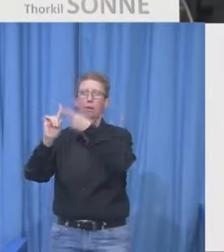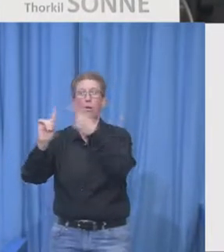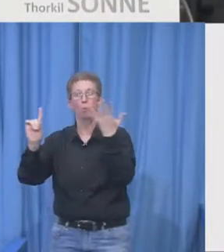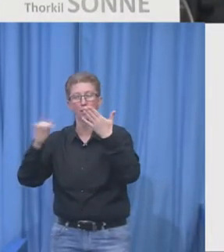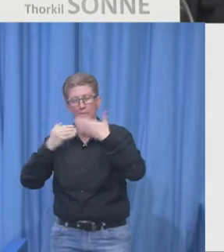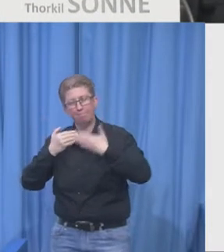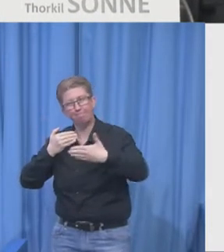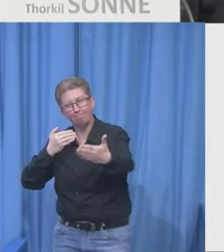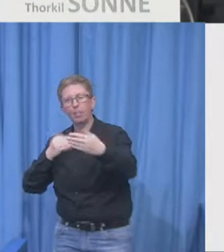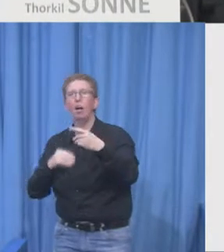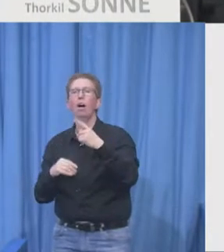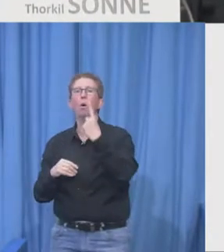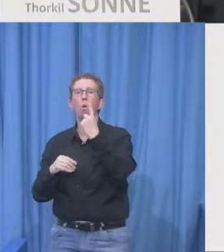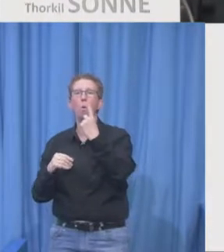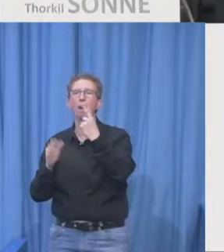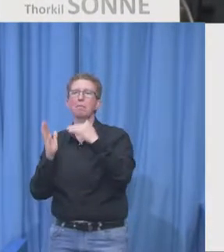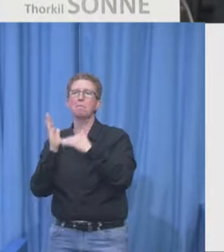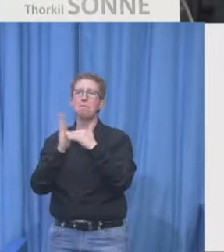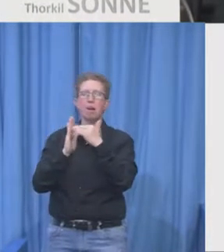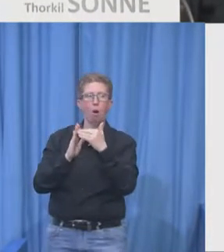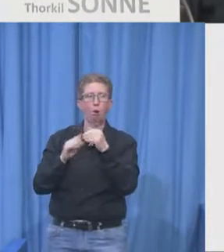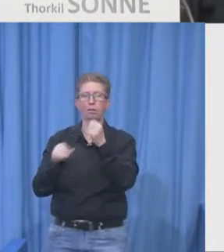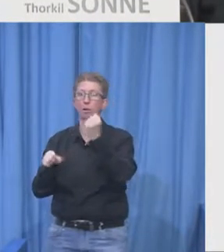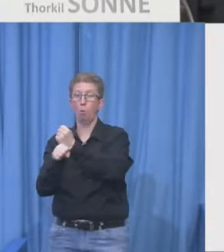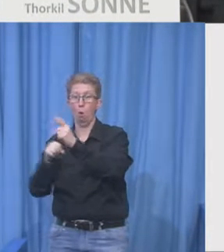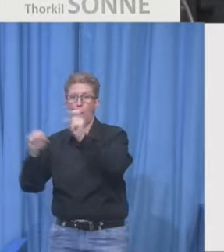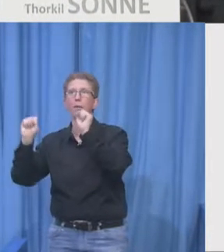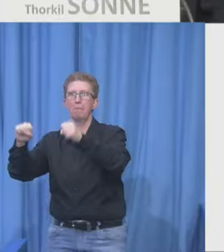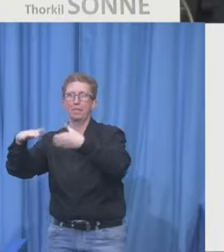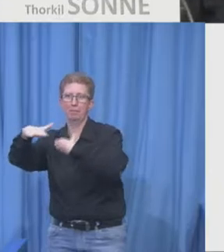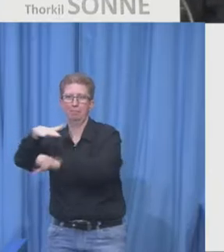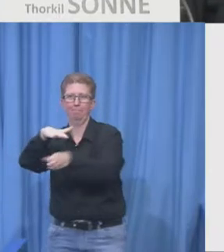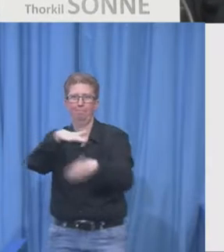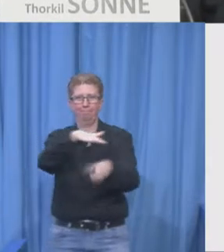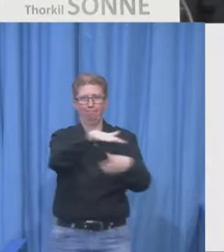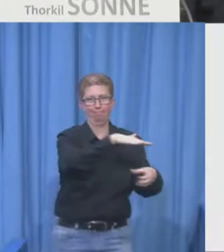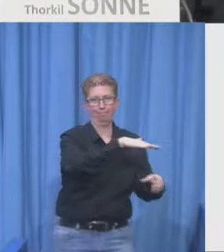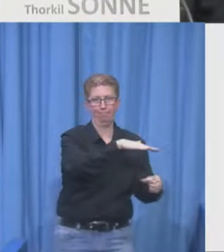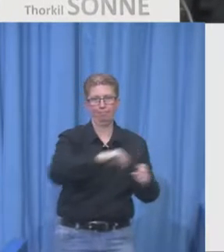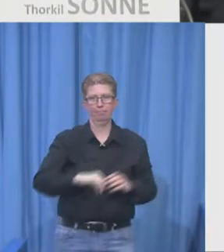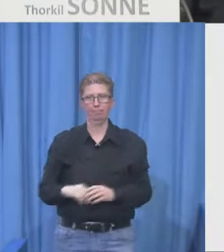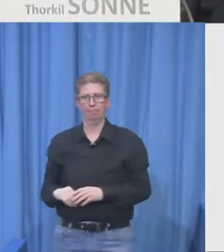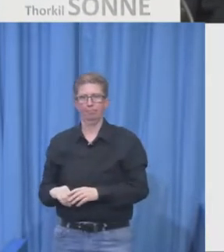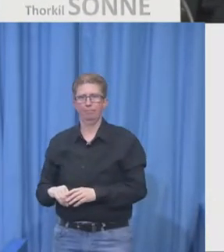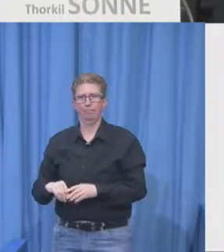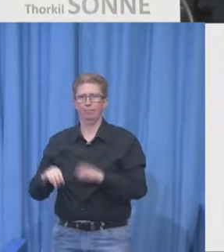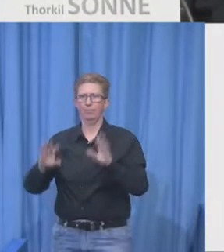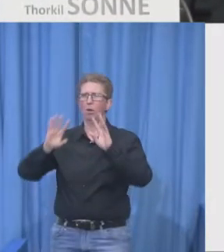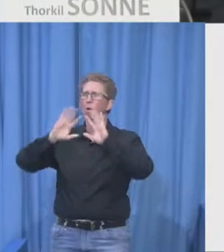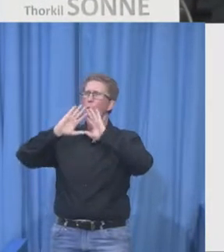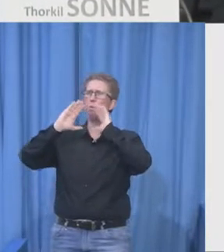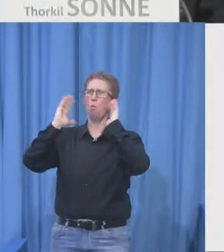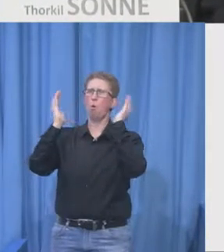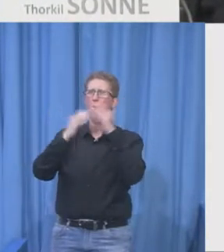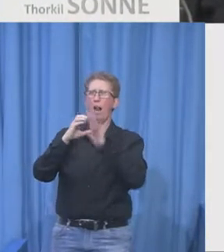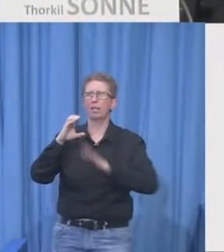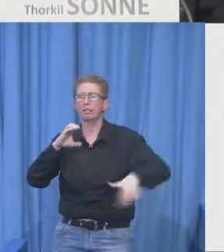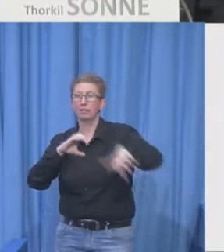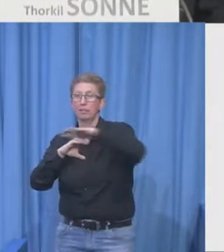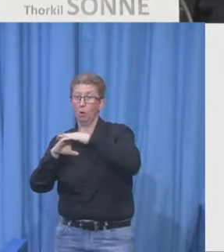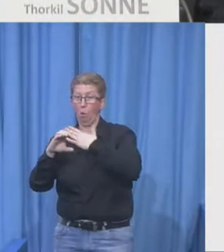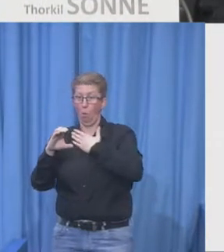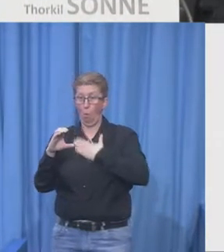be in North America, 100,000 in Latin America, 250,000 in Europe, 100,000